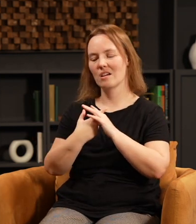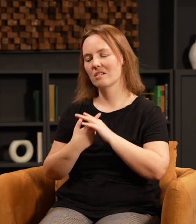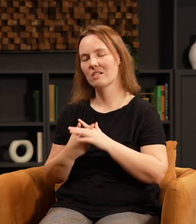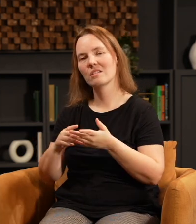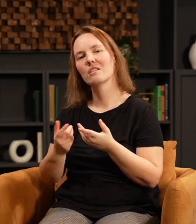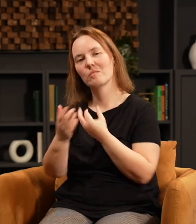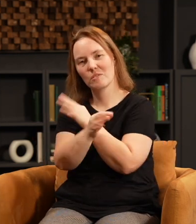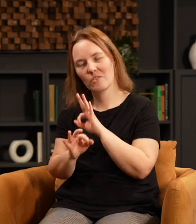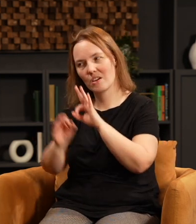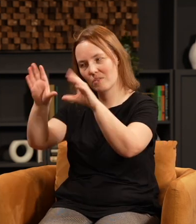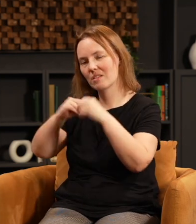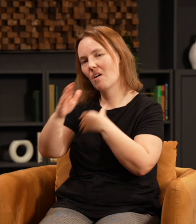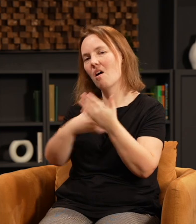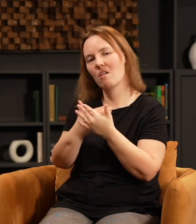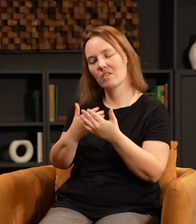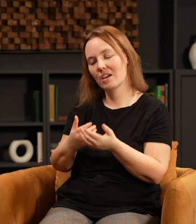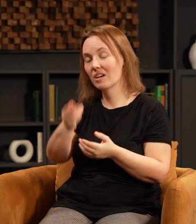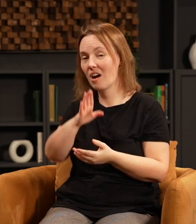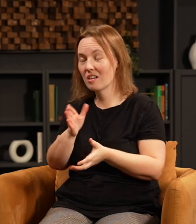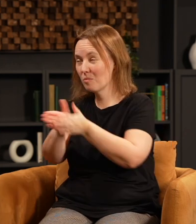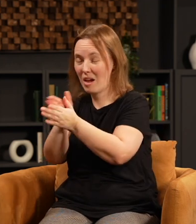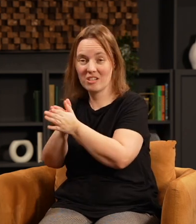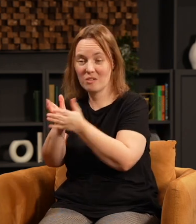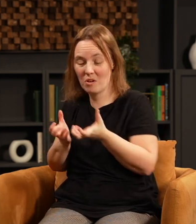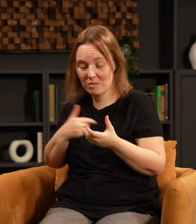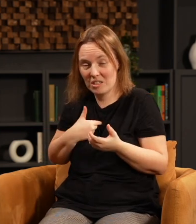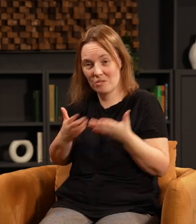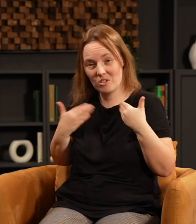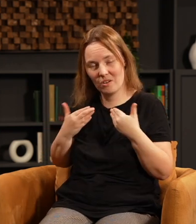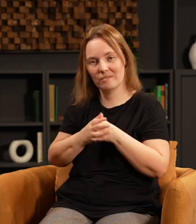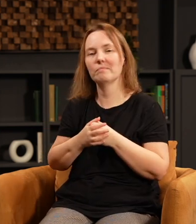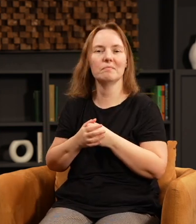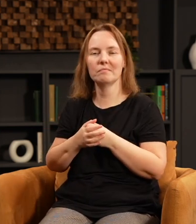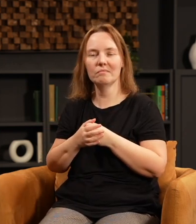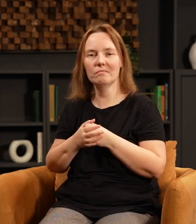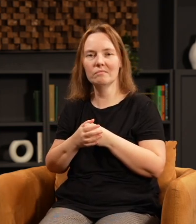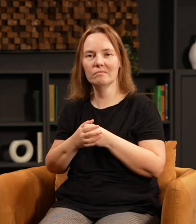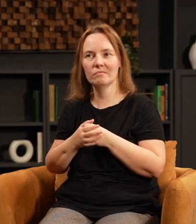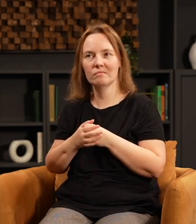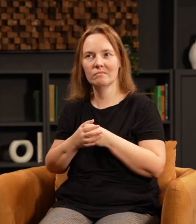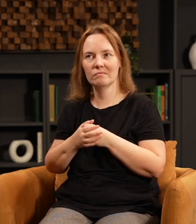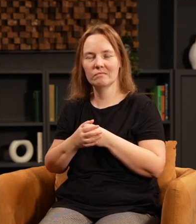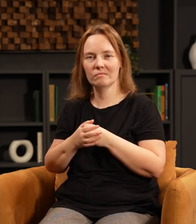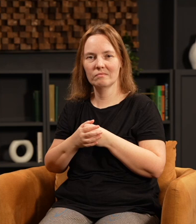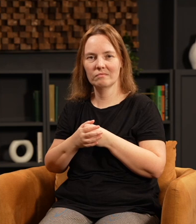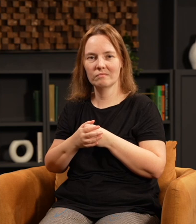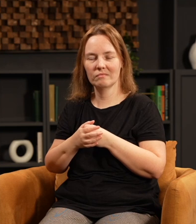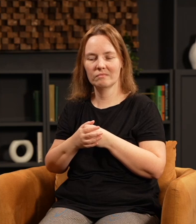God so passionately wants me to enjoy. I'm going to ask Tanya to join me. She's going to close with a beautiful